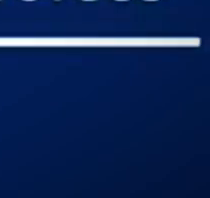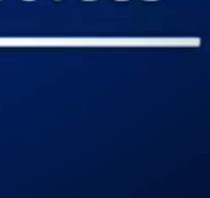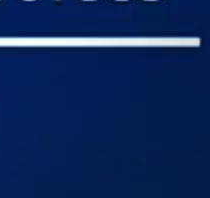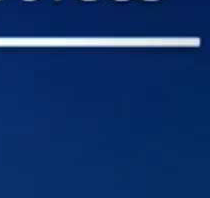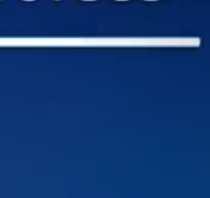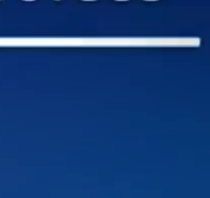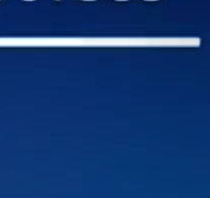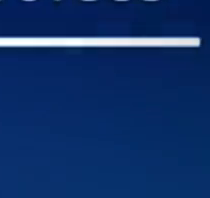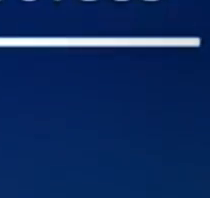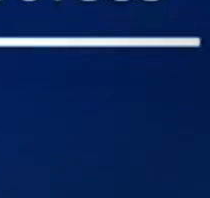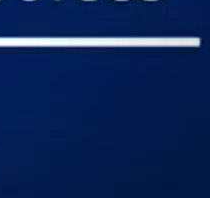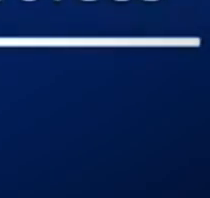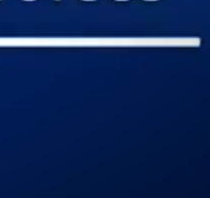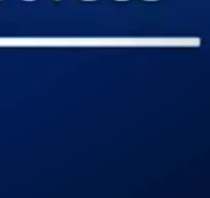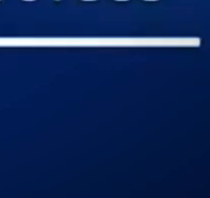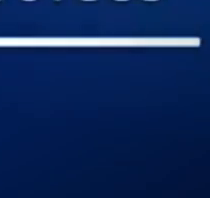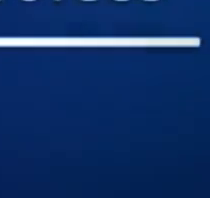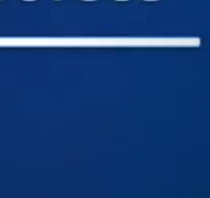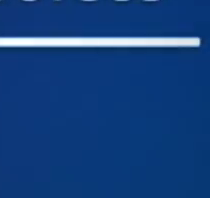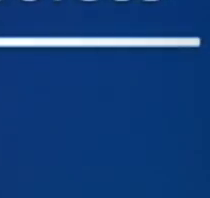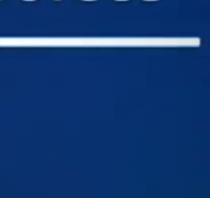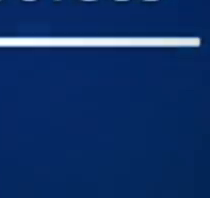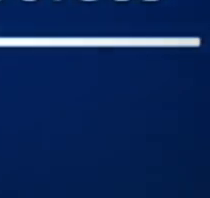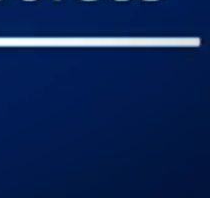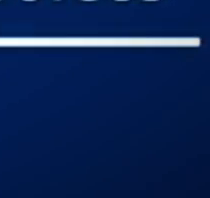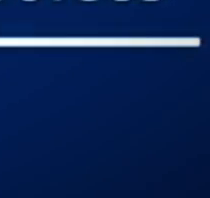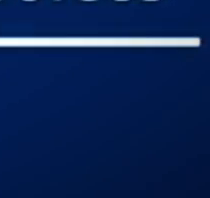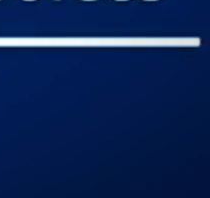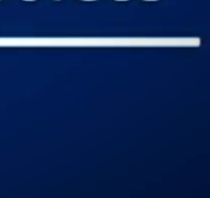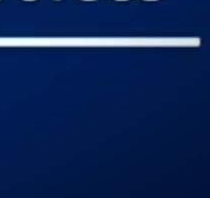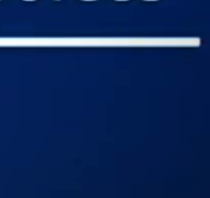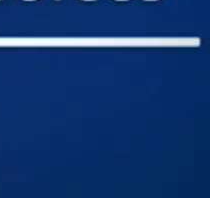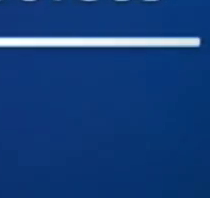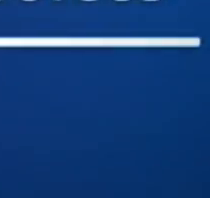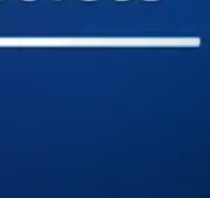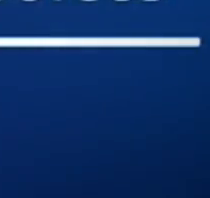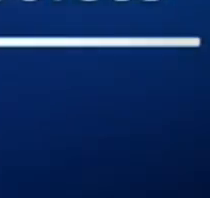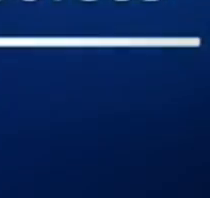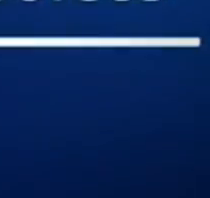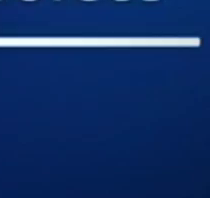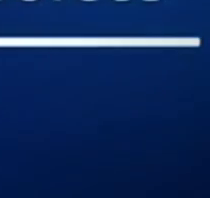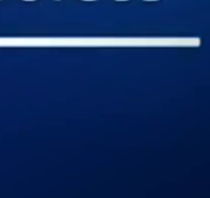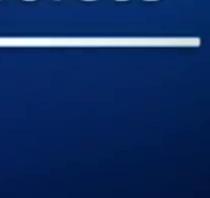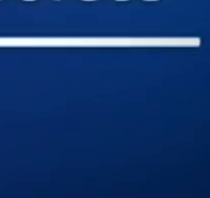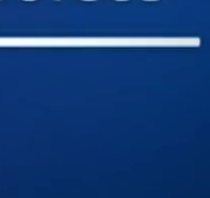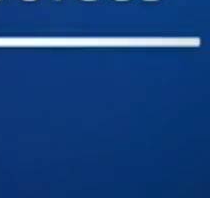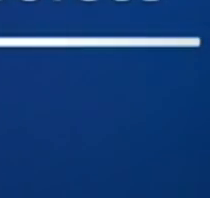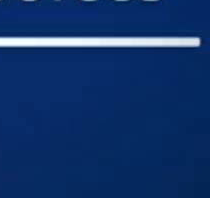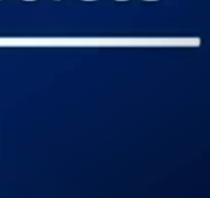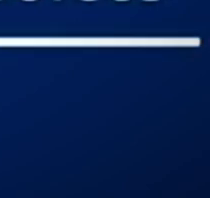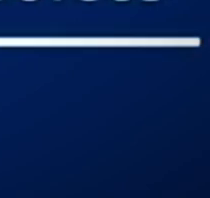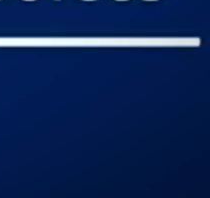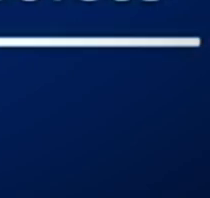Bitterness will definitely affect your thinking, your feeling, and your